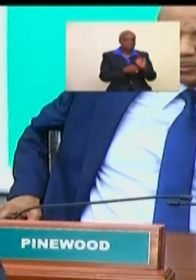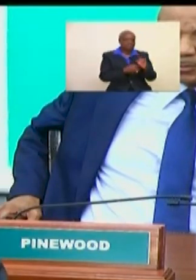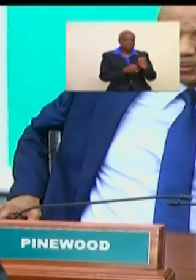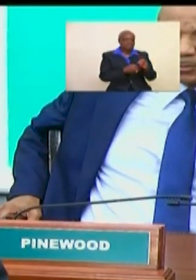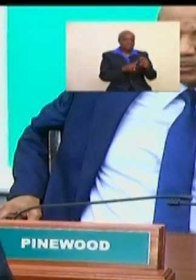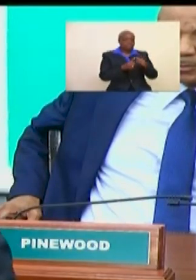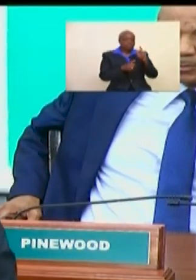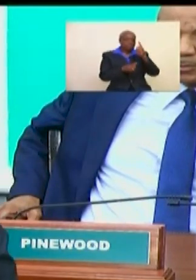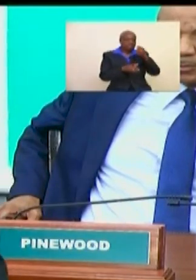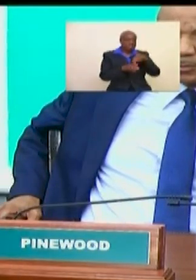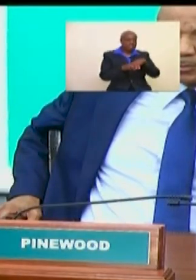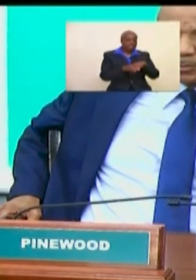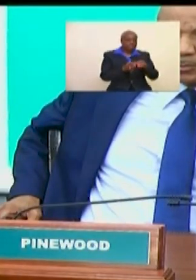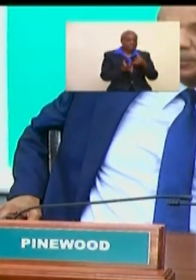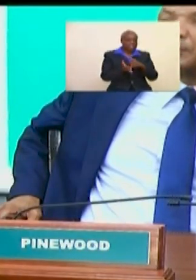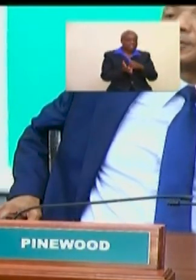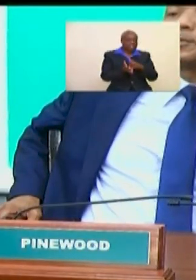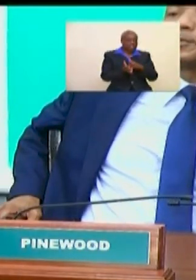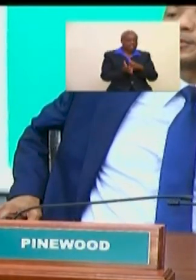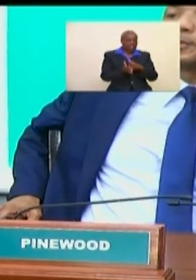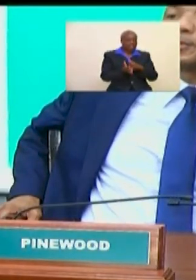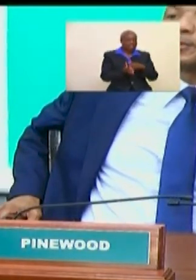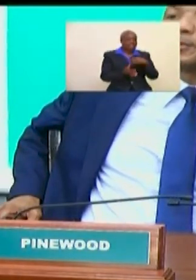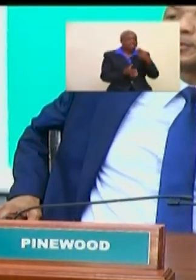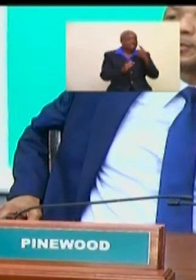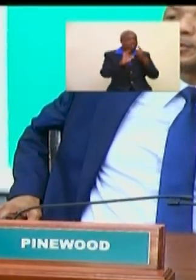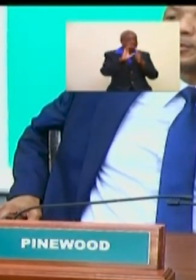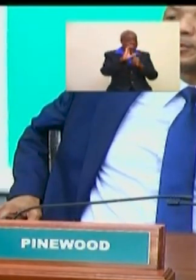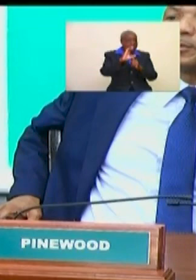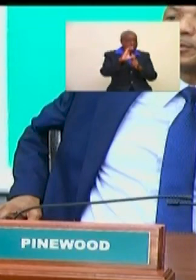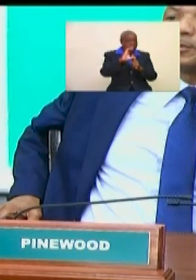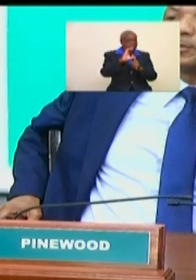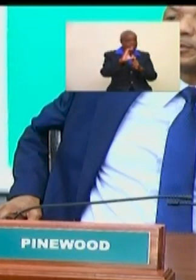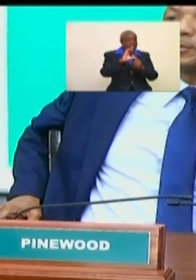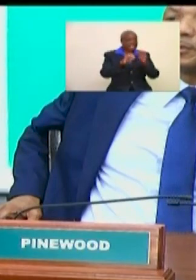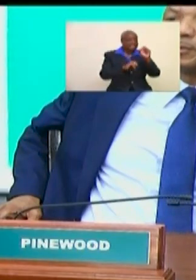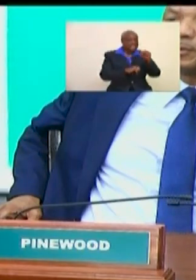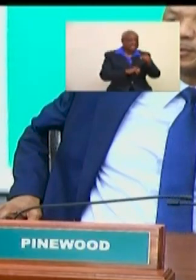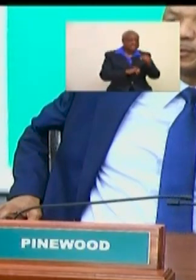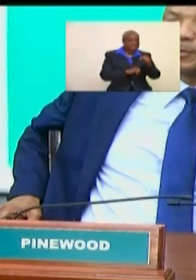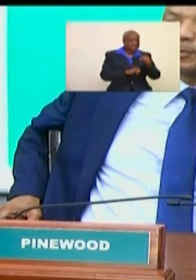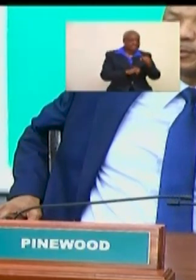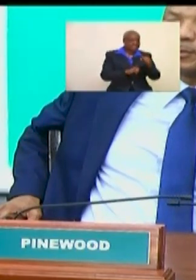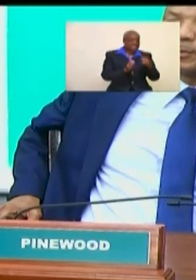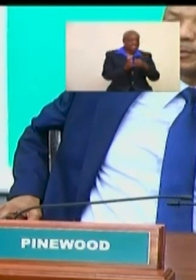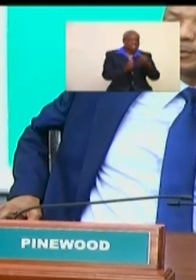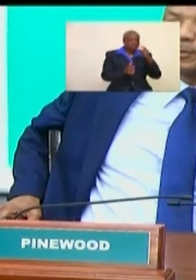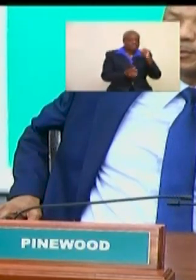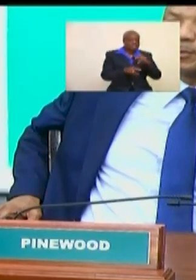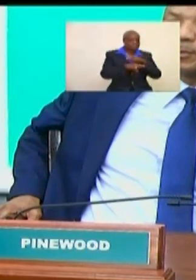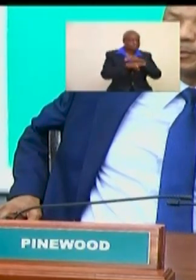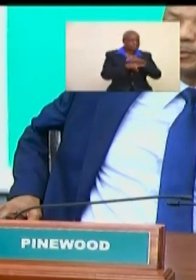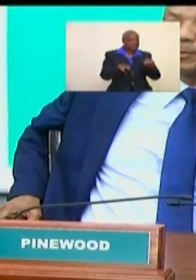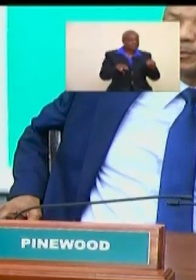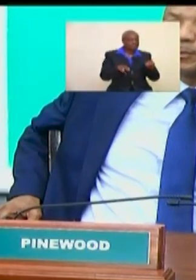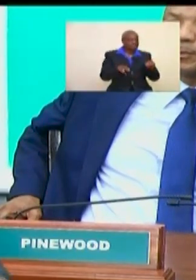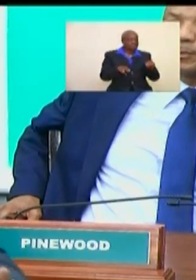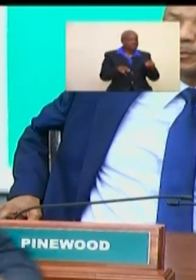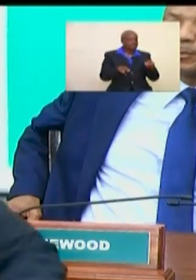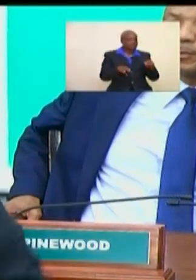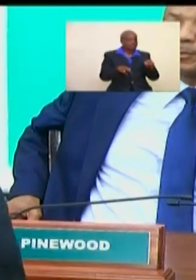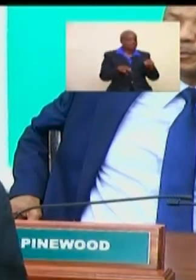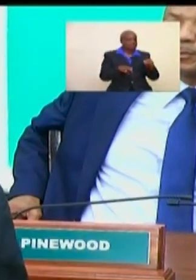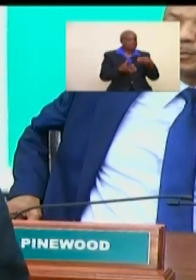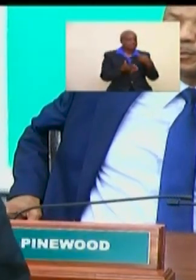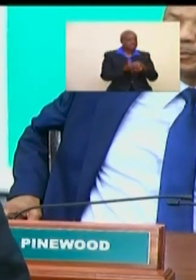it. They look into it, and they confirm, yes, there was this unrecorded sum that was not included in